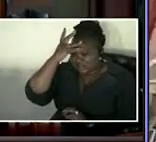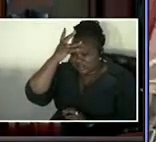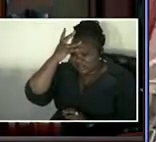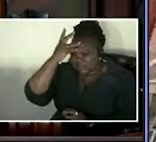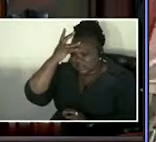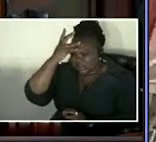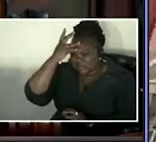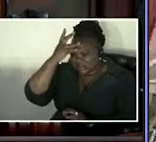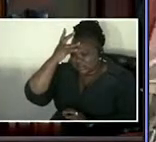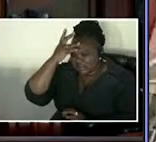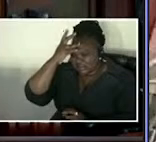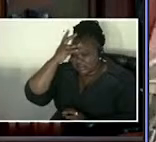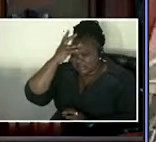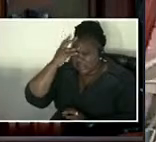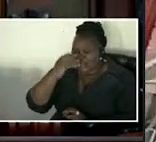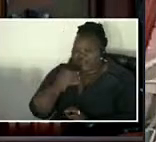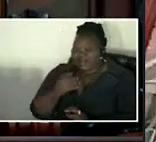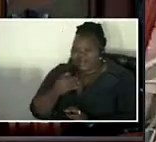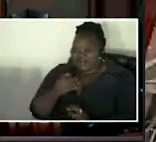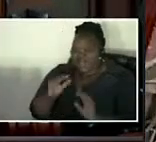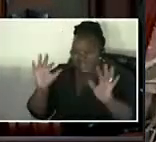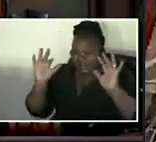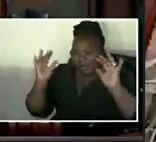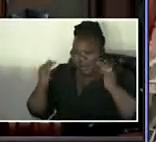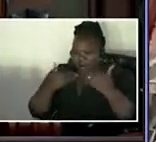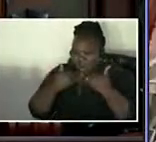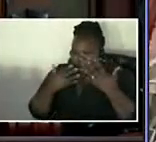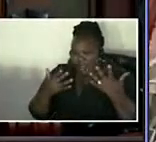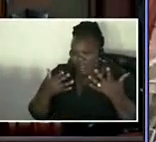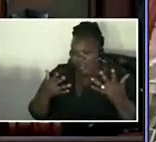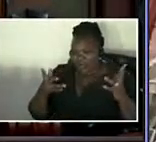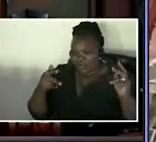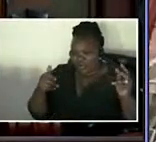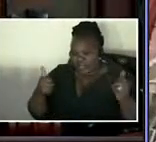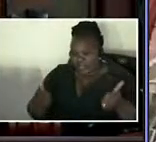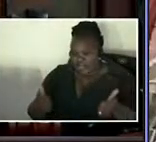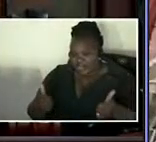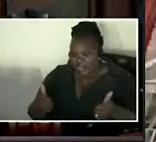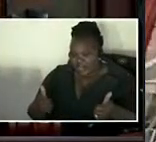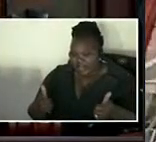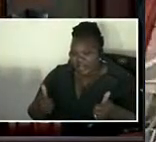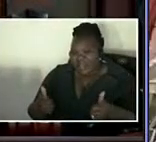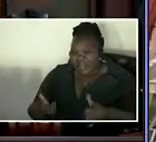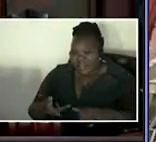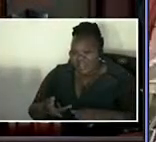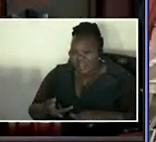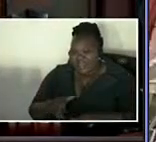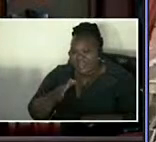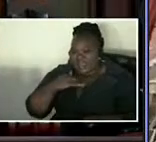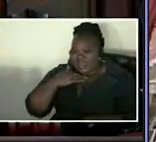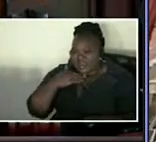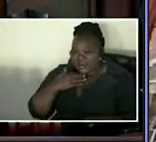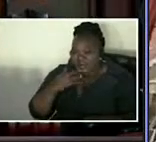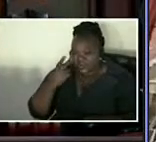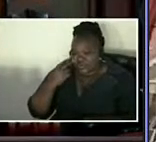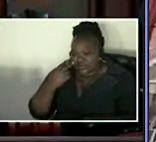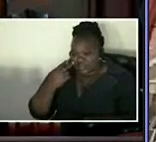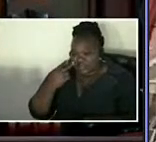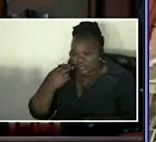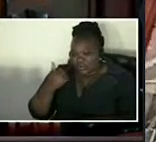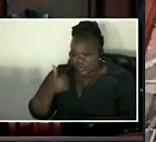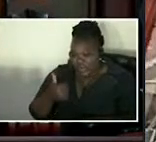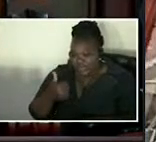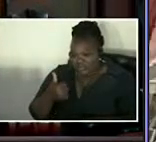we applaud it it's very good it is adequate to see what about my